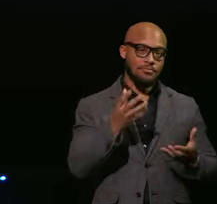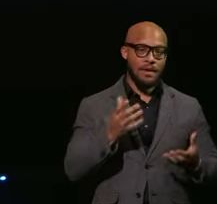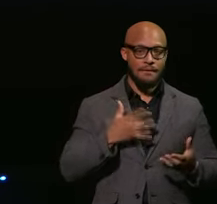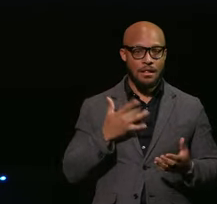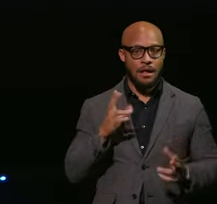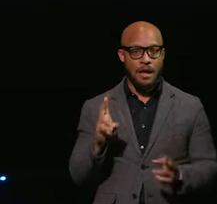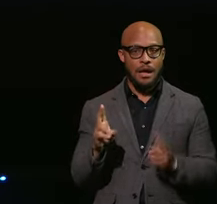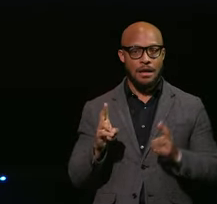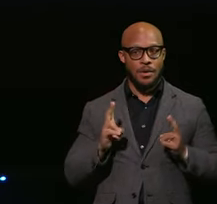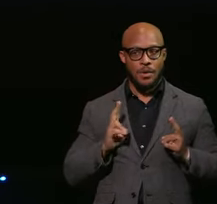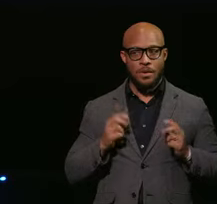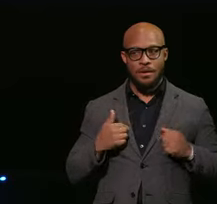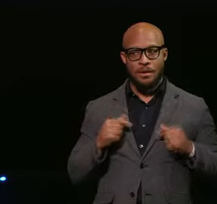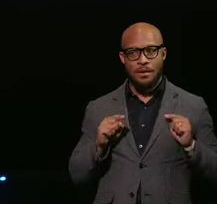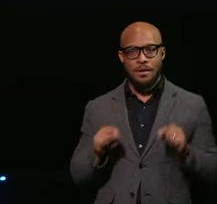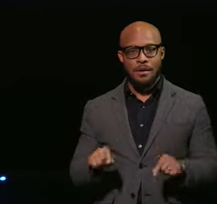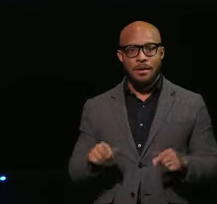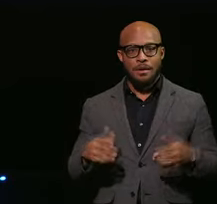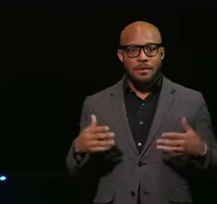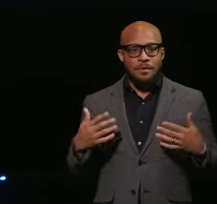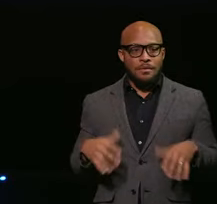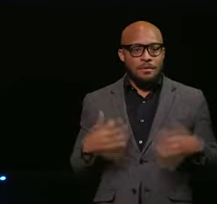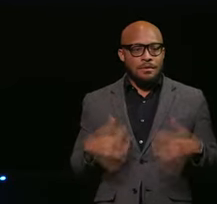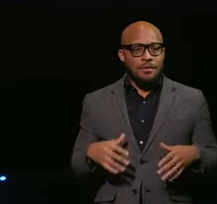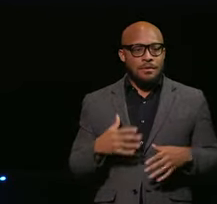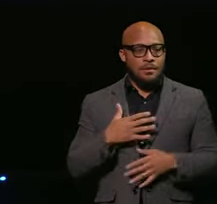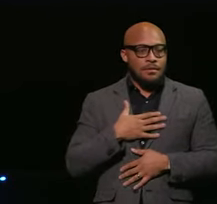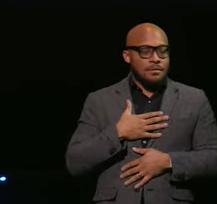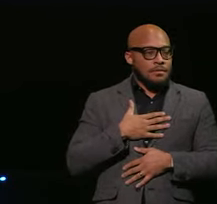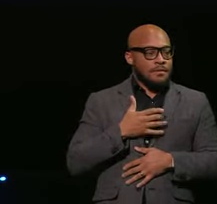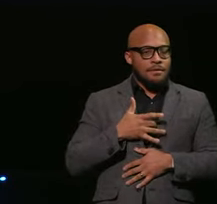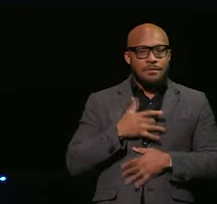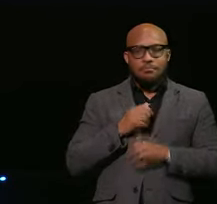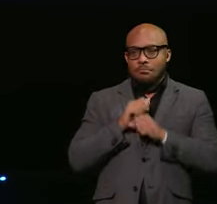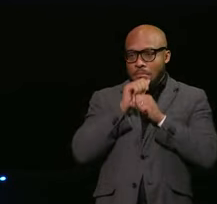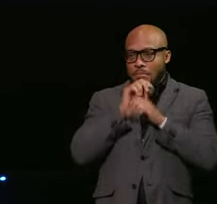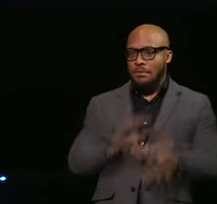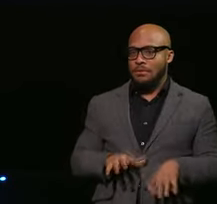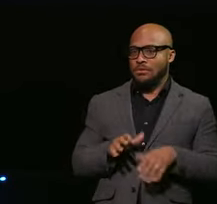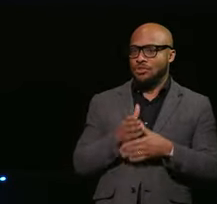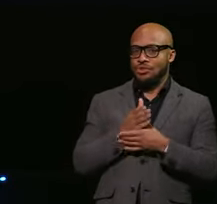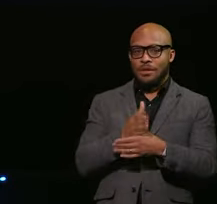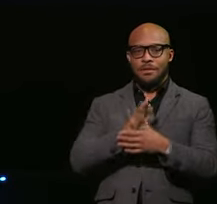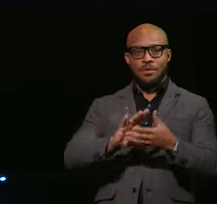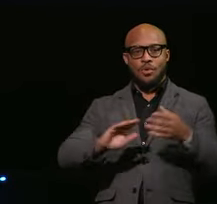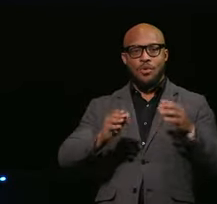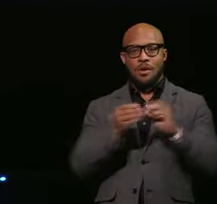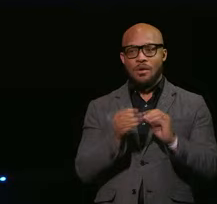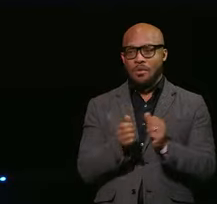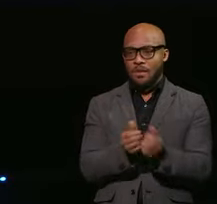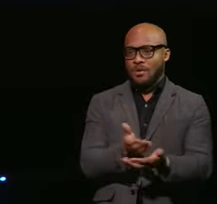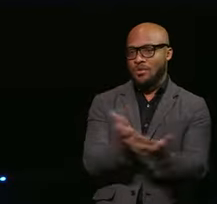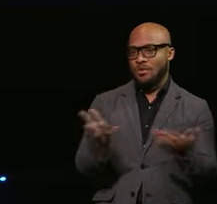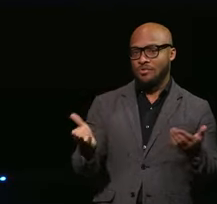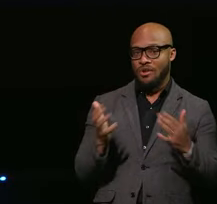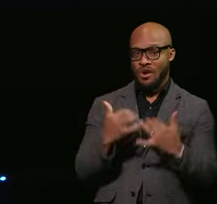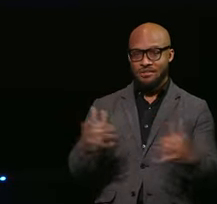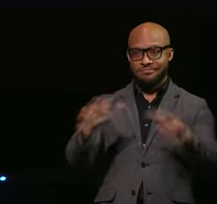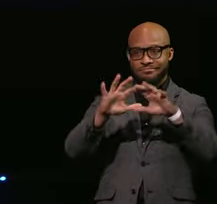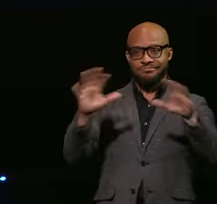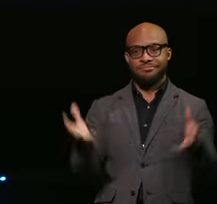here to share this story with you and audiences around the world. What interested me with Bobi,